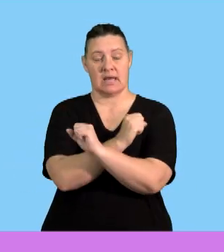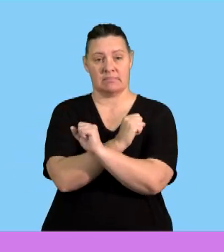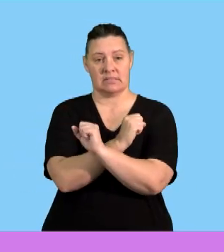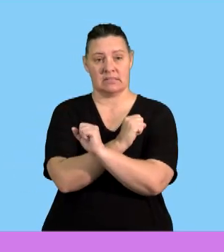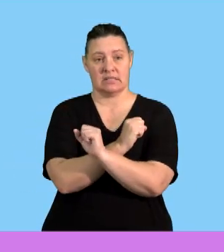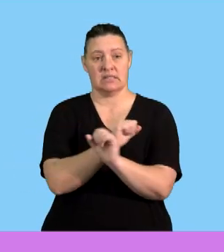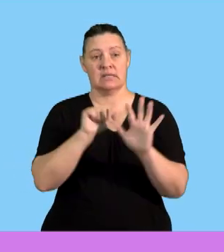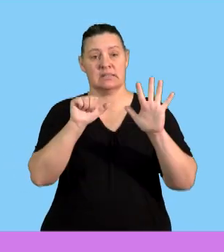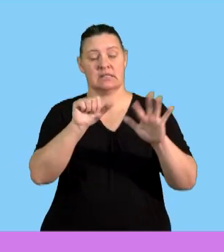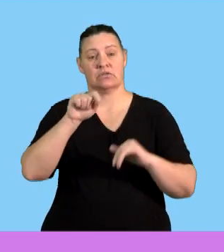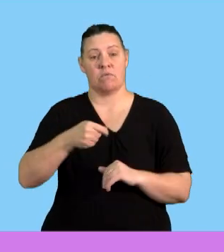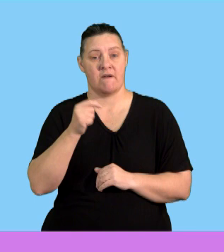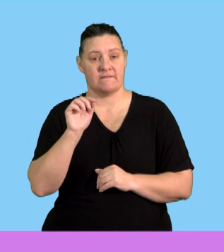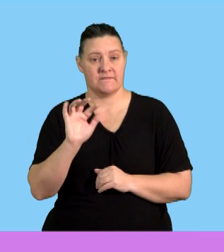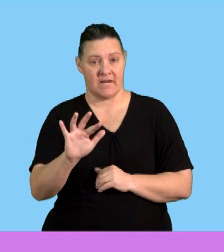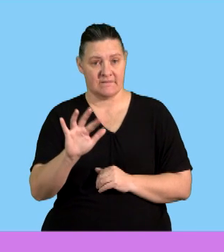times the